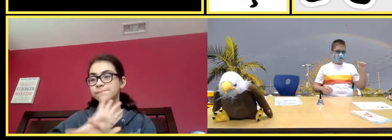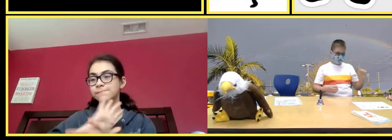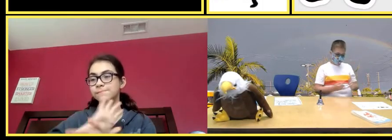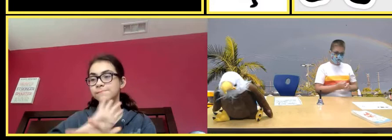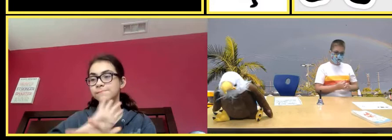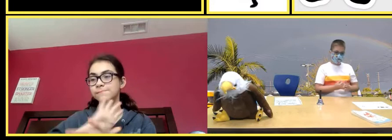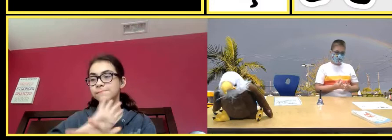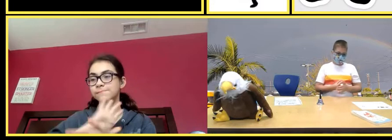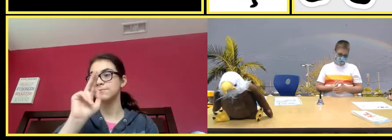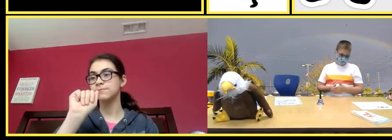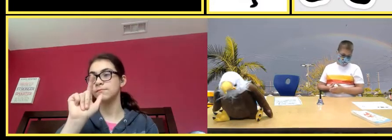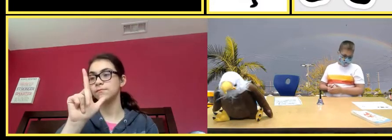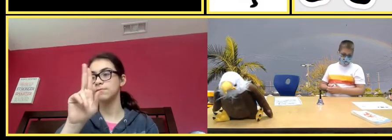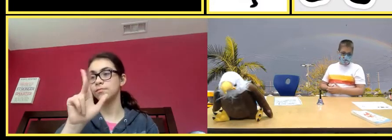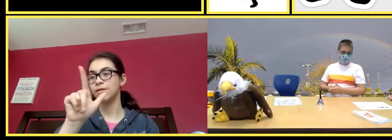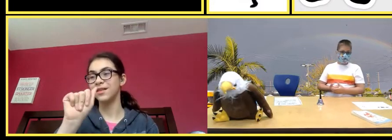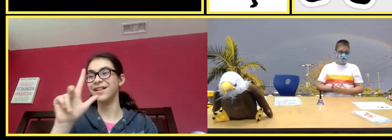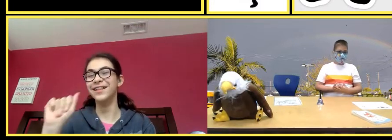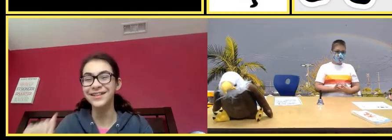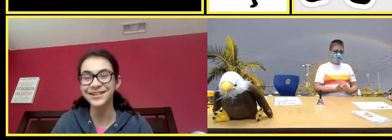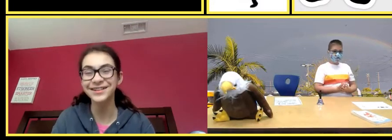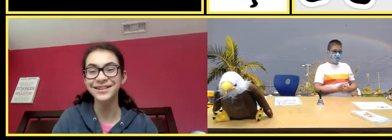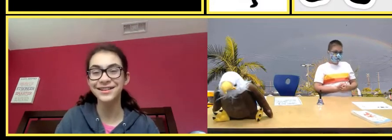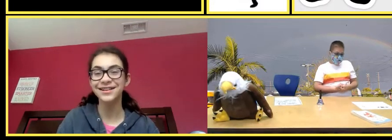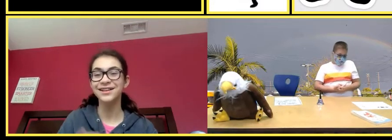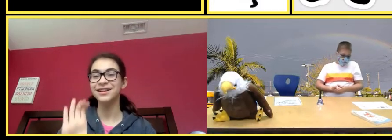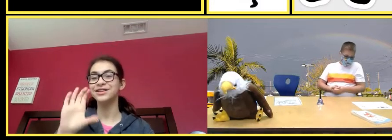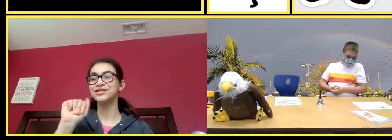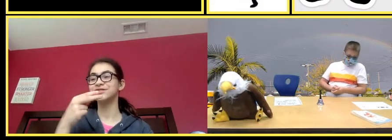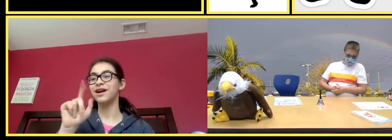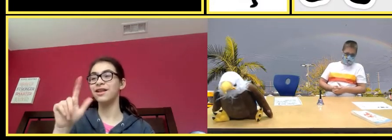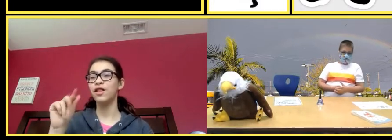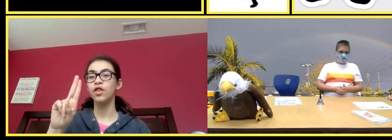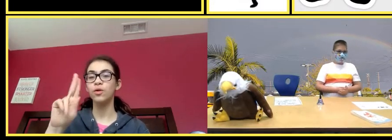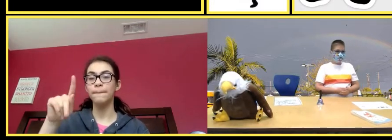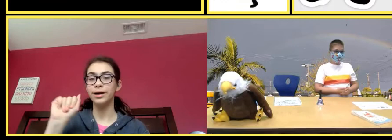chalupa. Bean and cheese chalupa.